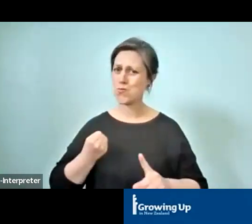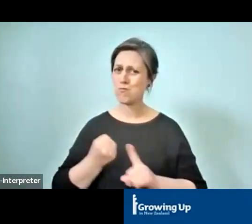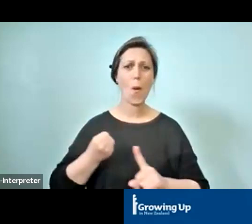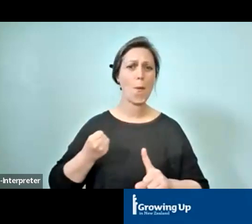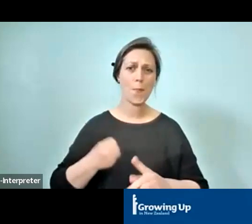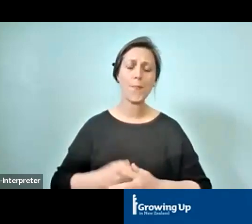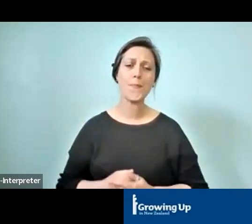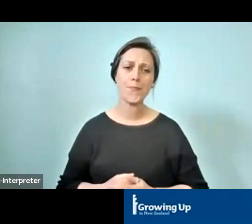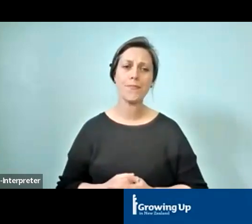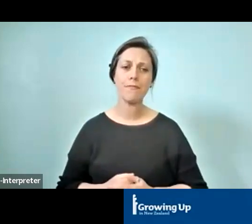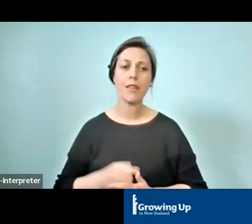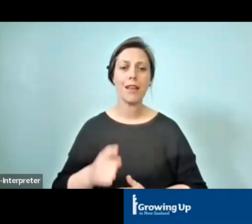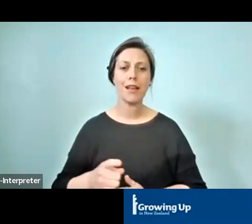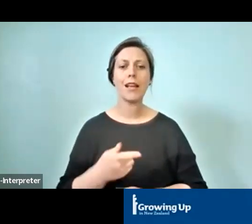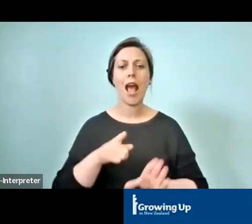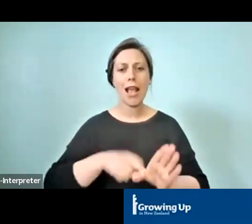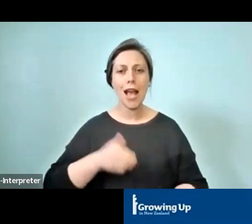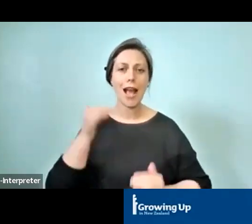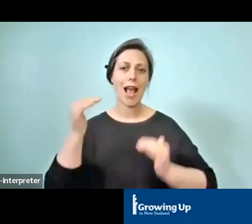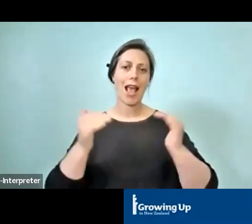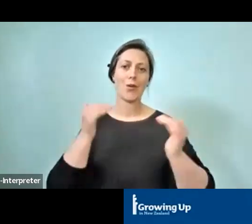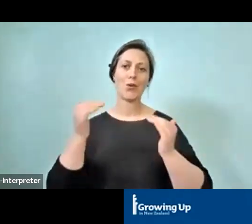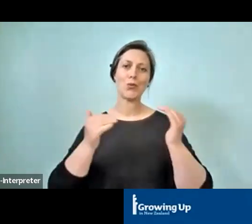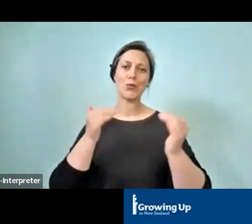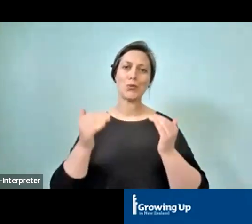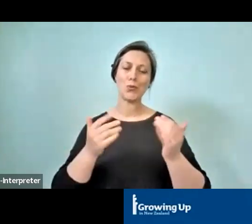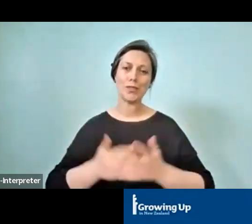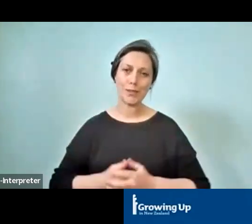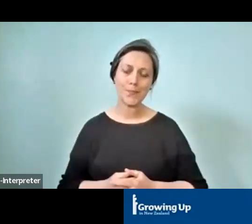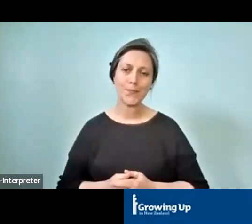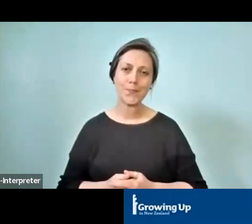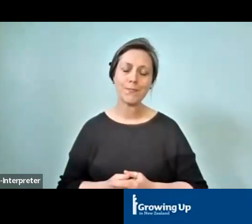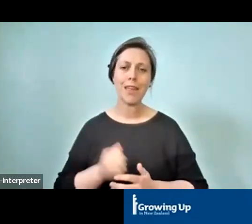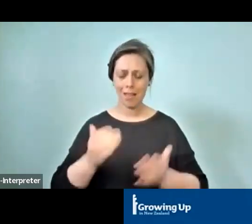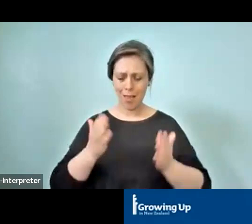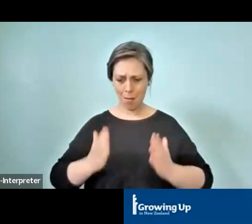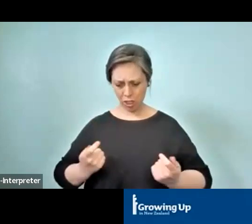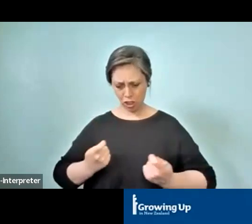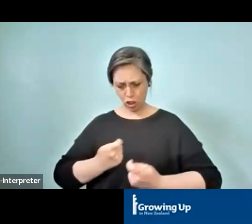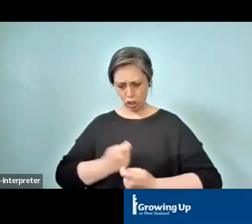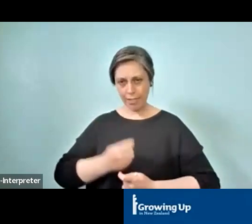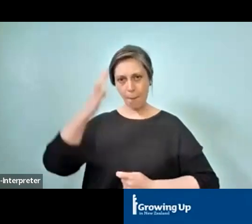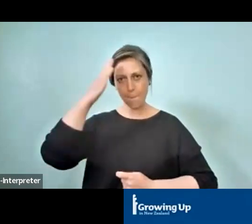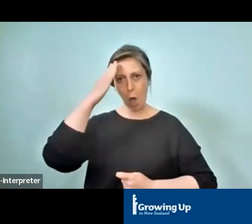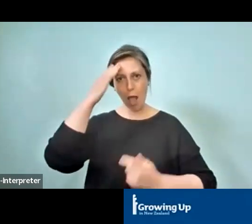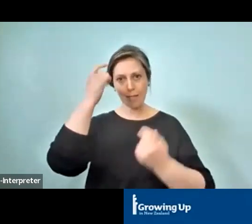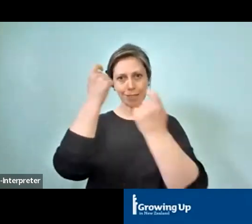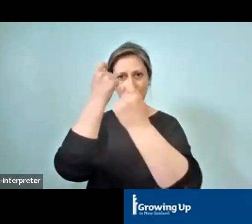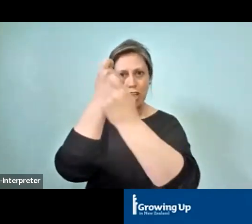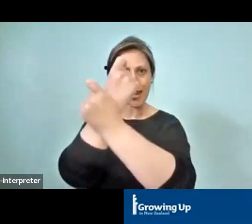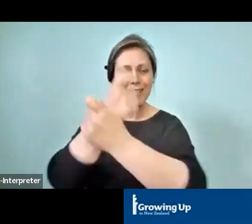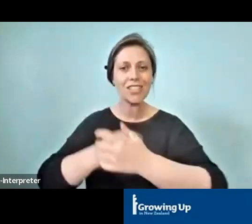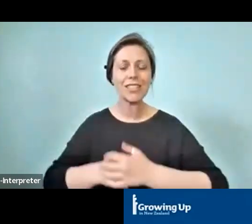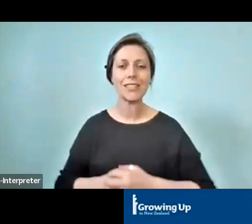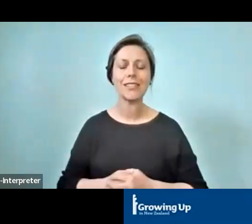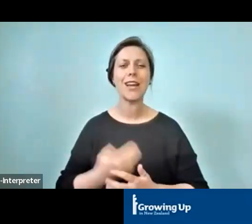this is early adolescence. These young people their bodies are changing, their minds are changing, and we